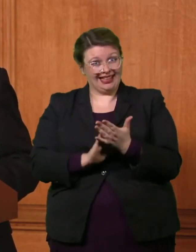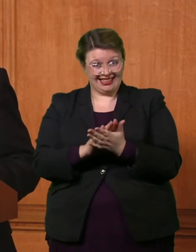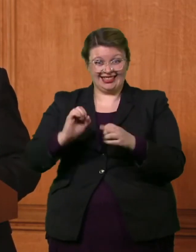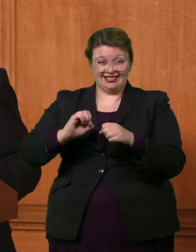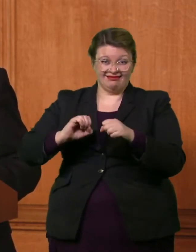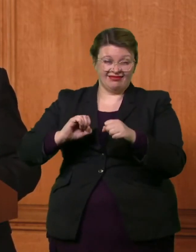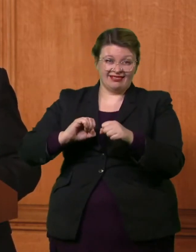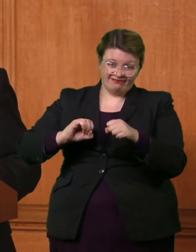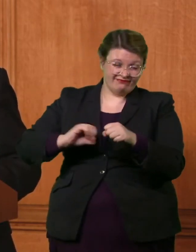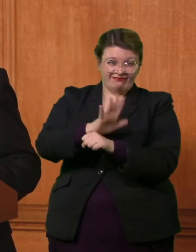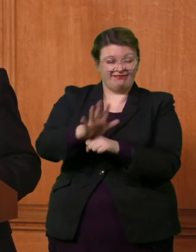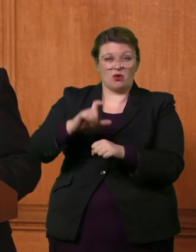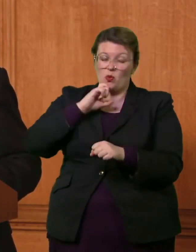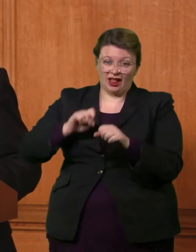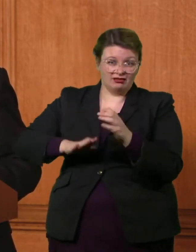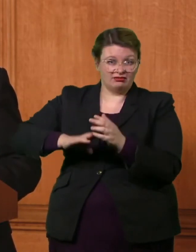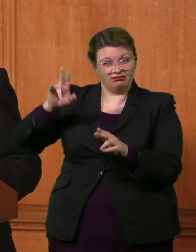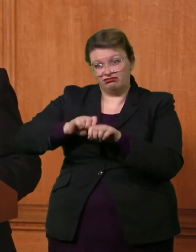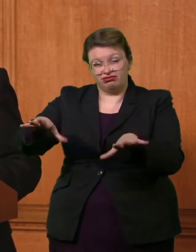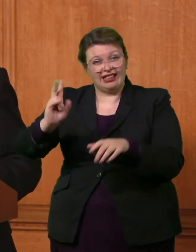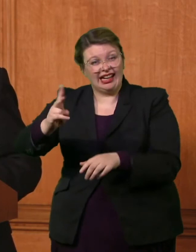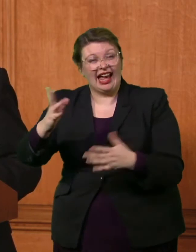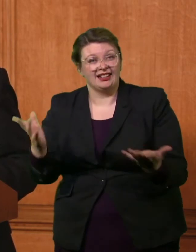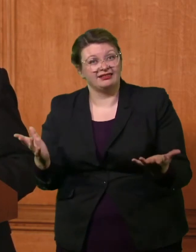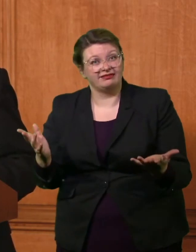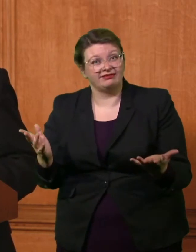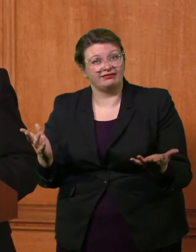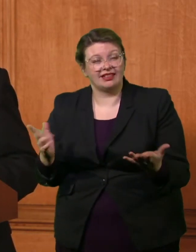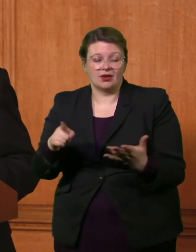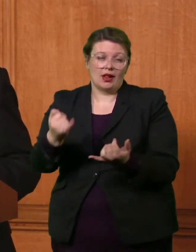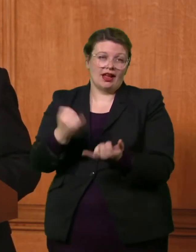and the more at risk will become the